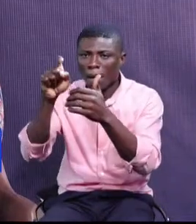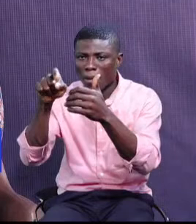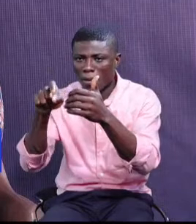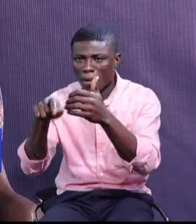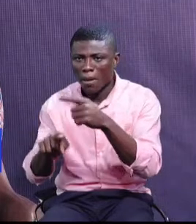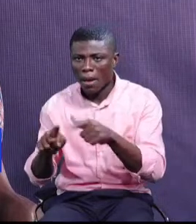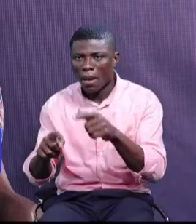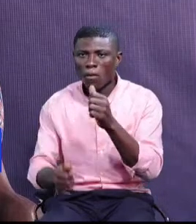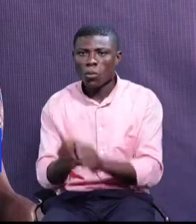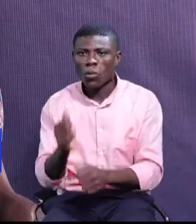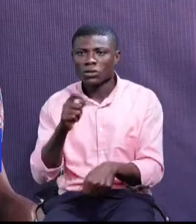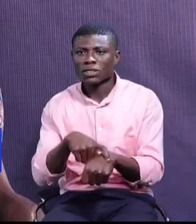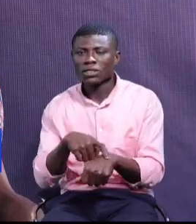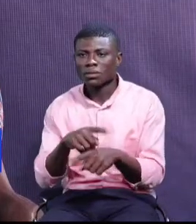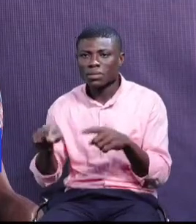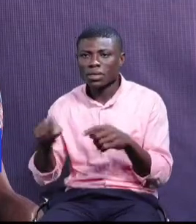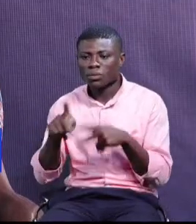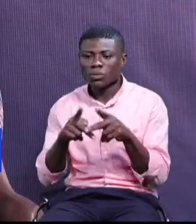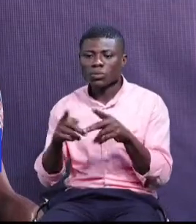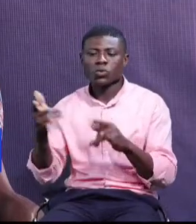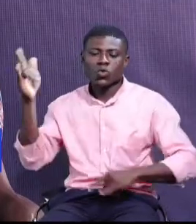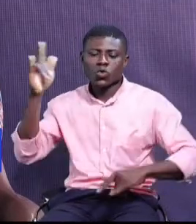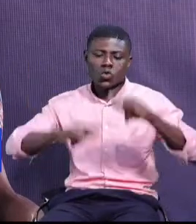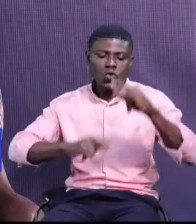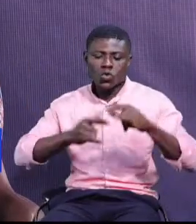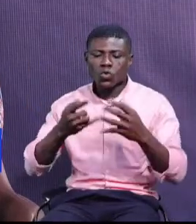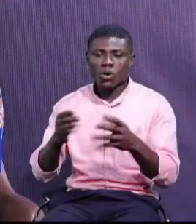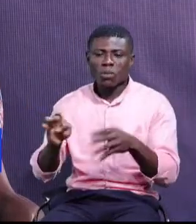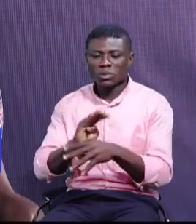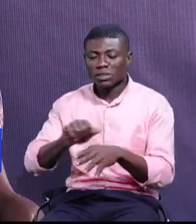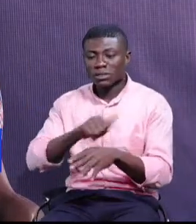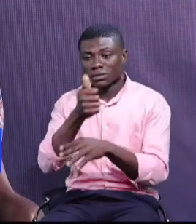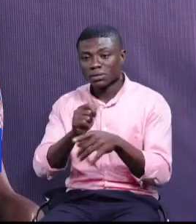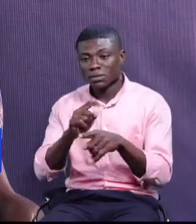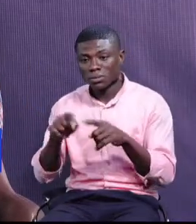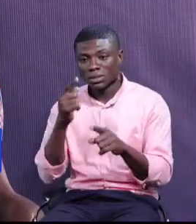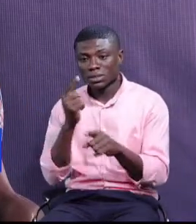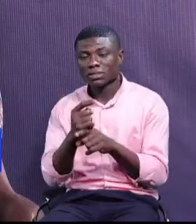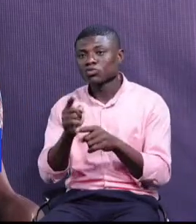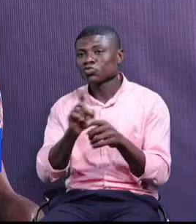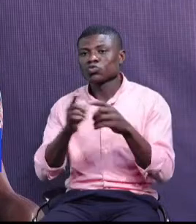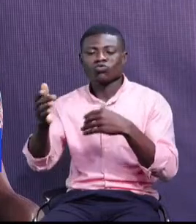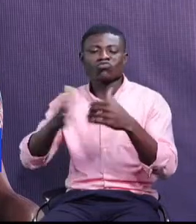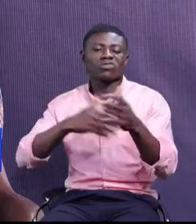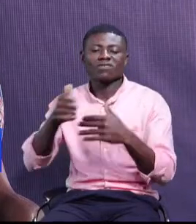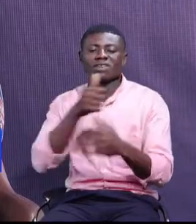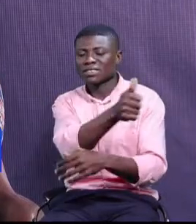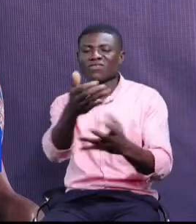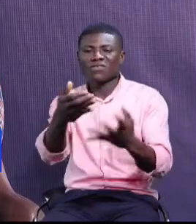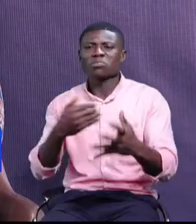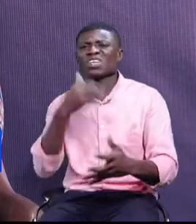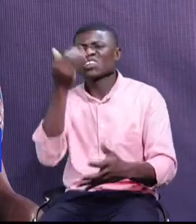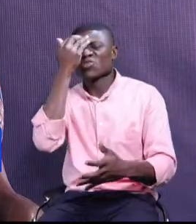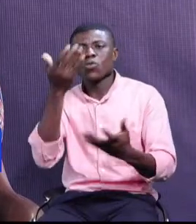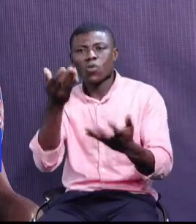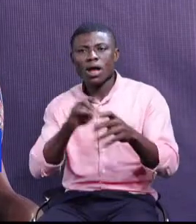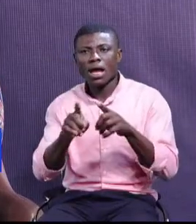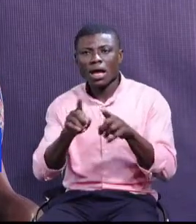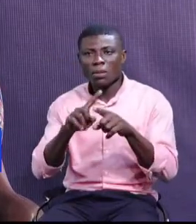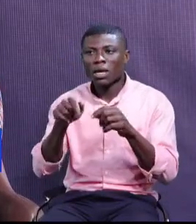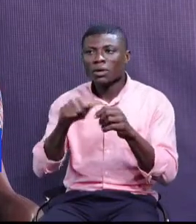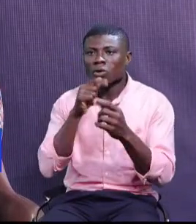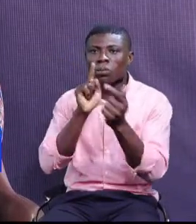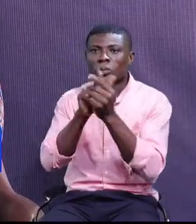But mostly when investors come to the country, they tend to do things by themselves. So if you don't talk to